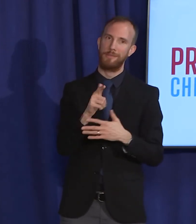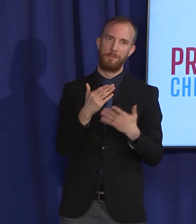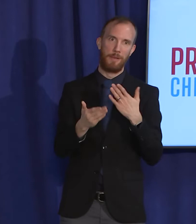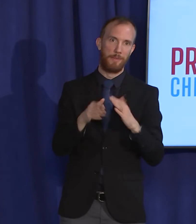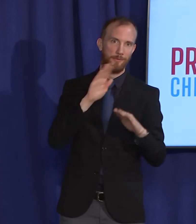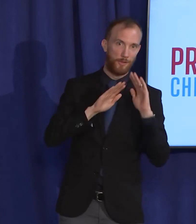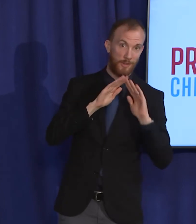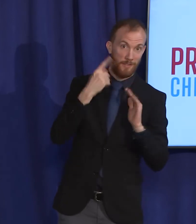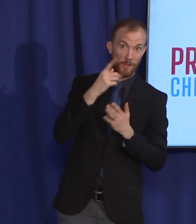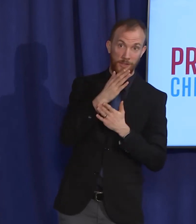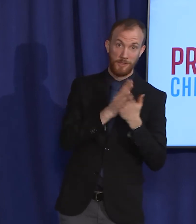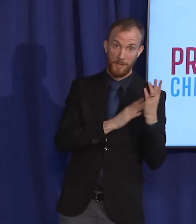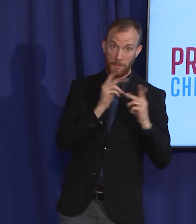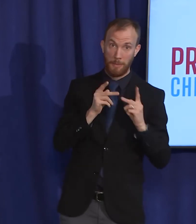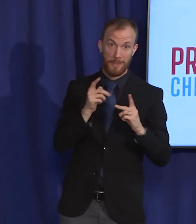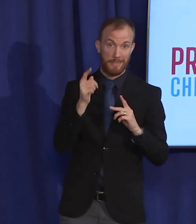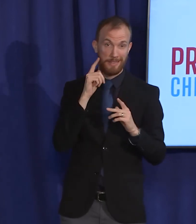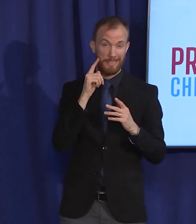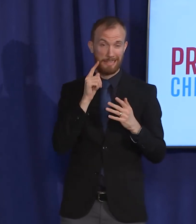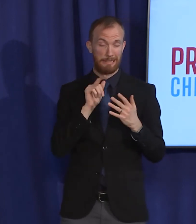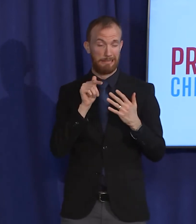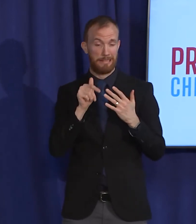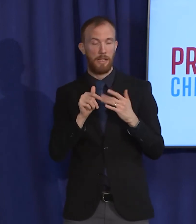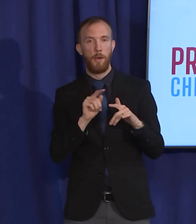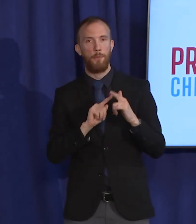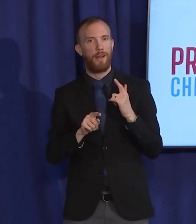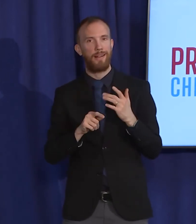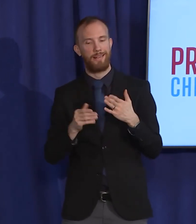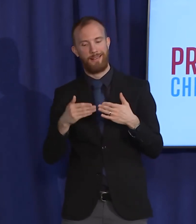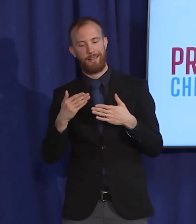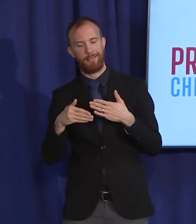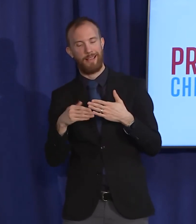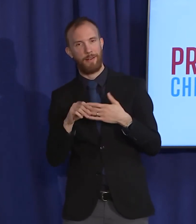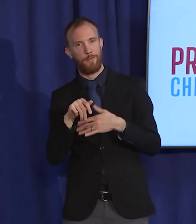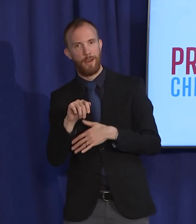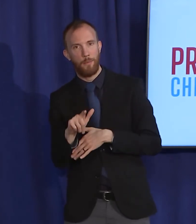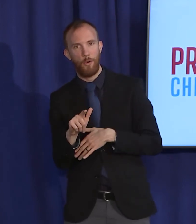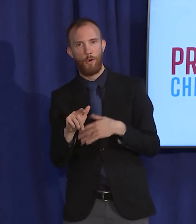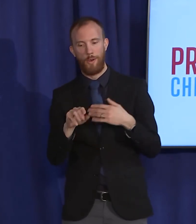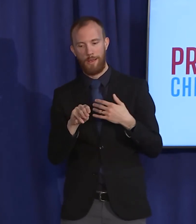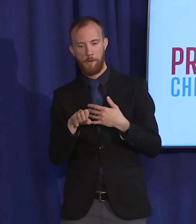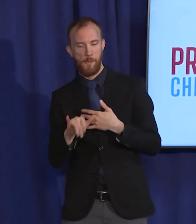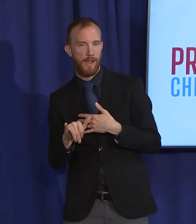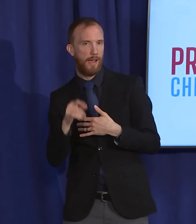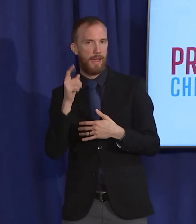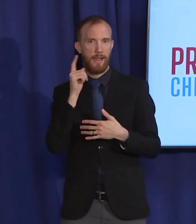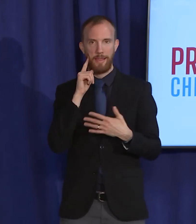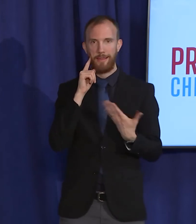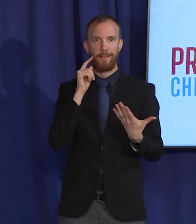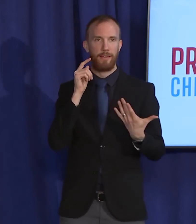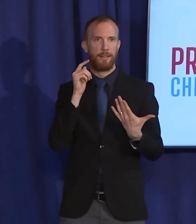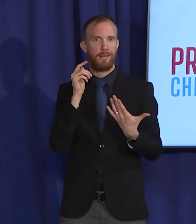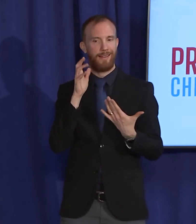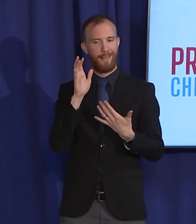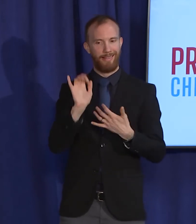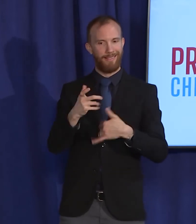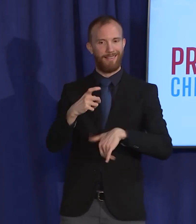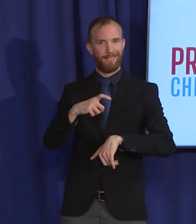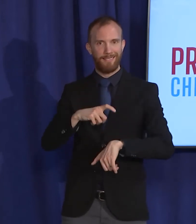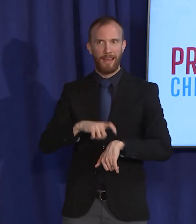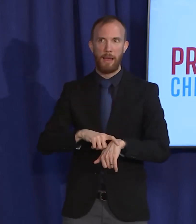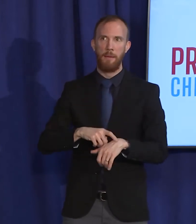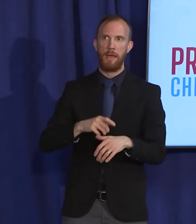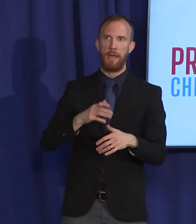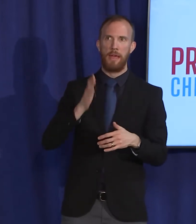especially early April. But by late April, and into May, I do think that we will be at a point that is going to start